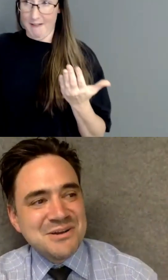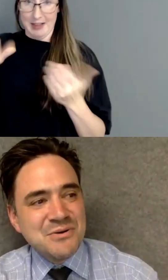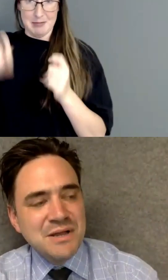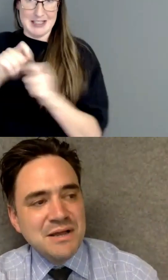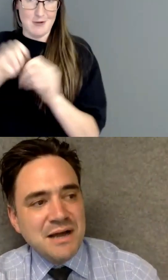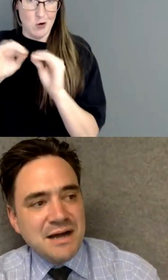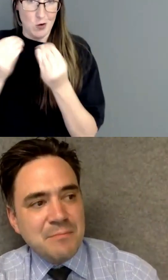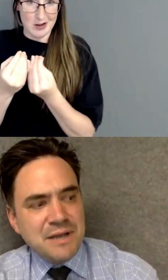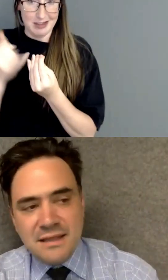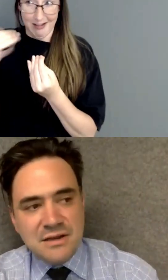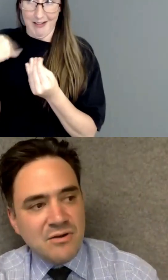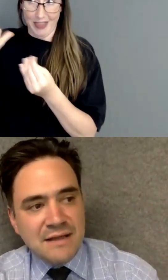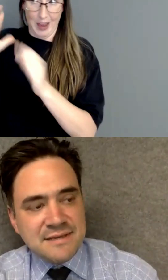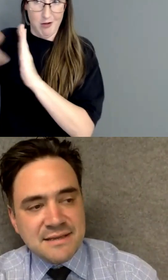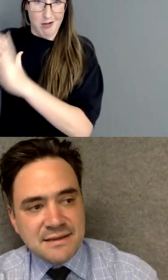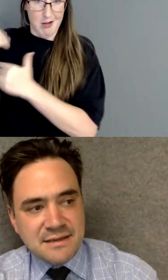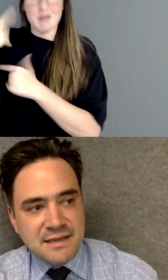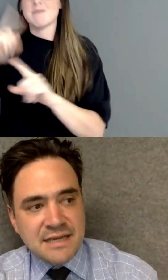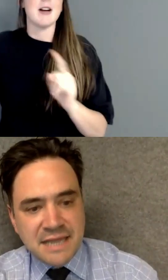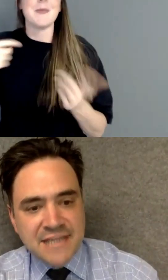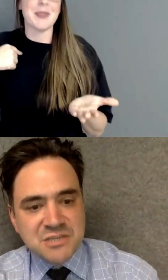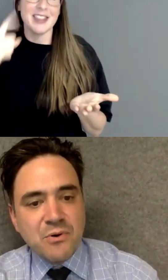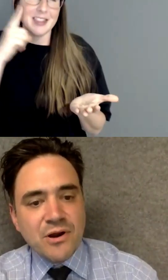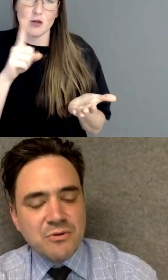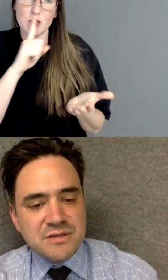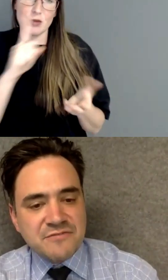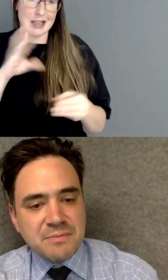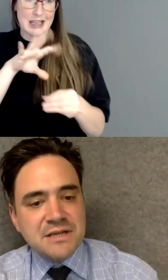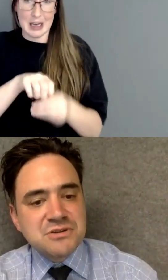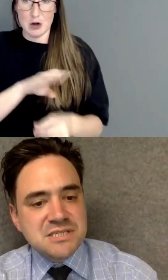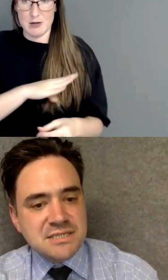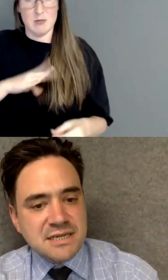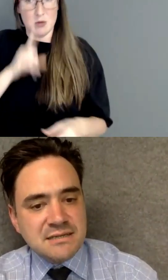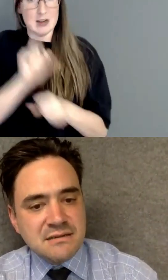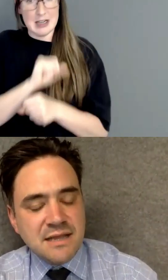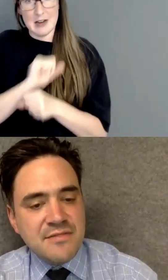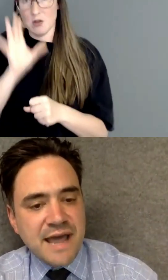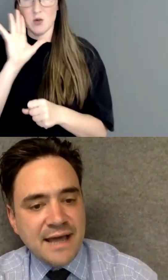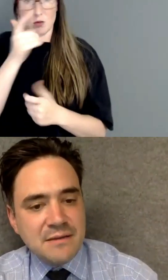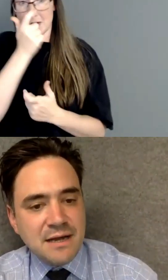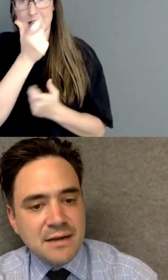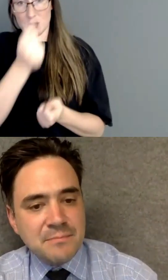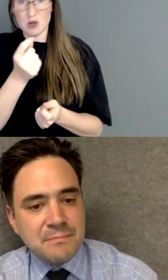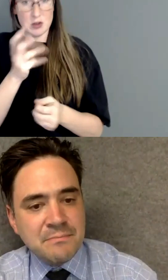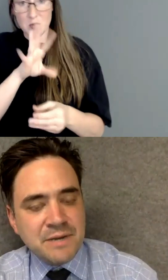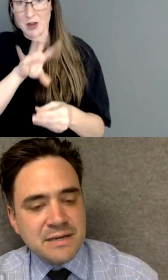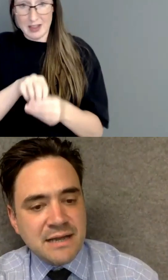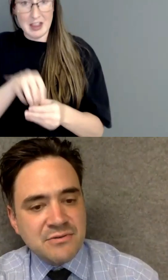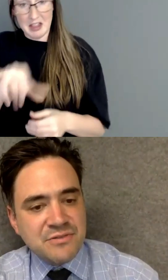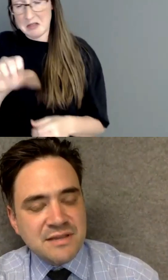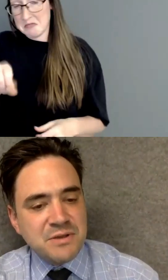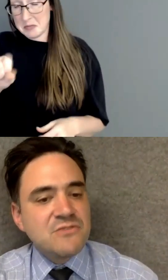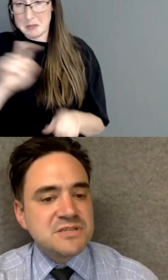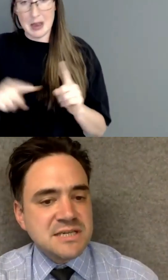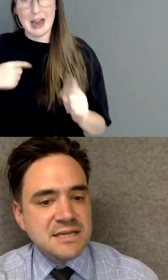organization. So, but I think an engaged board would definitely be interested in that. But I